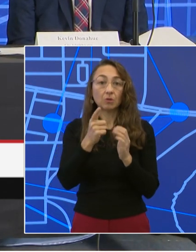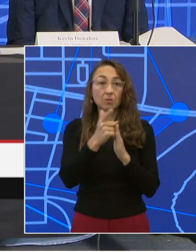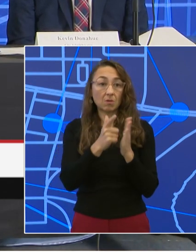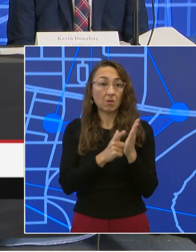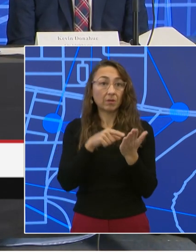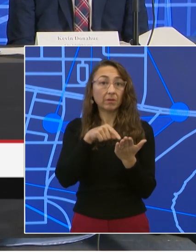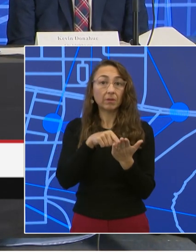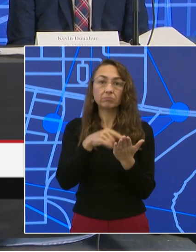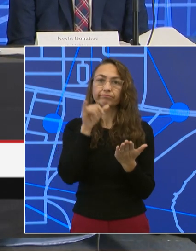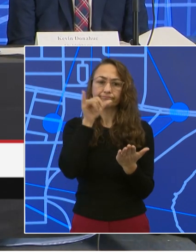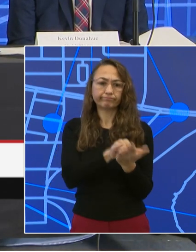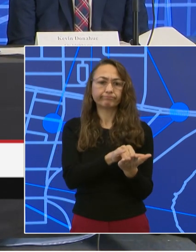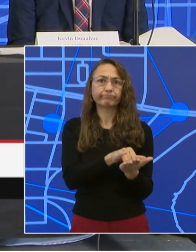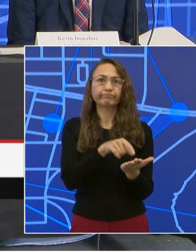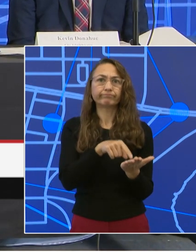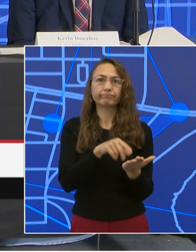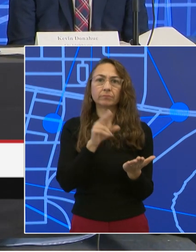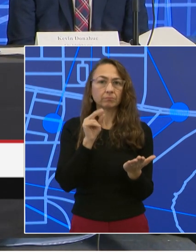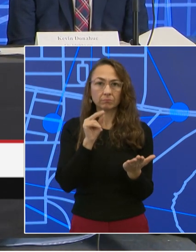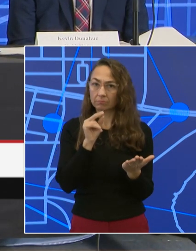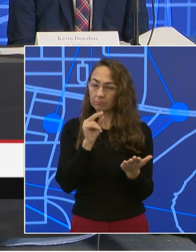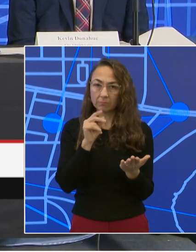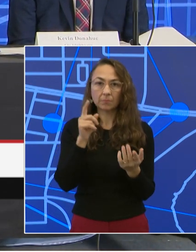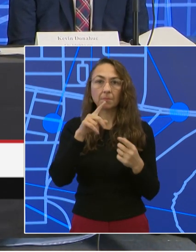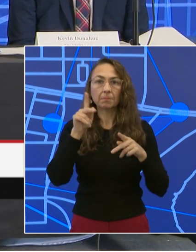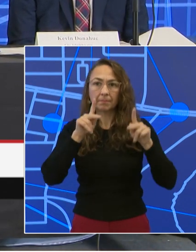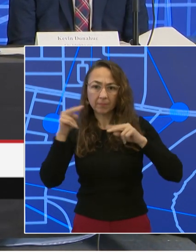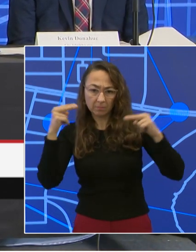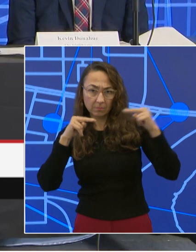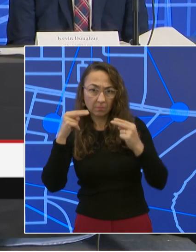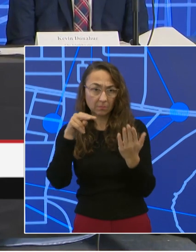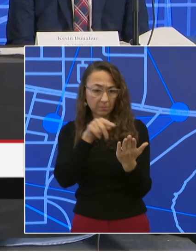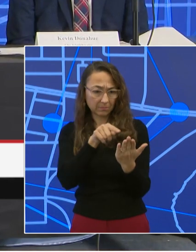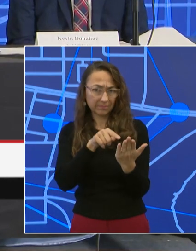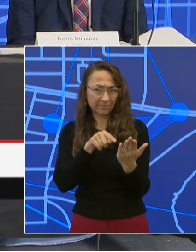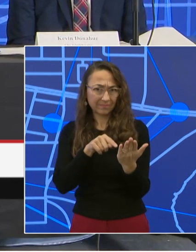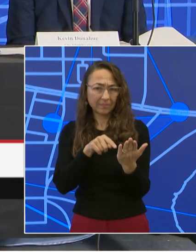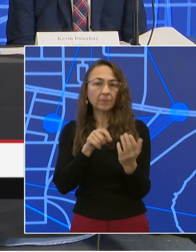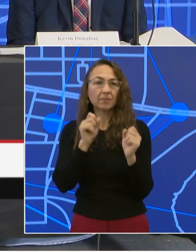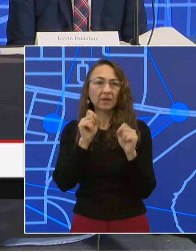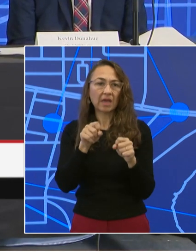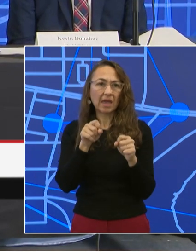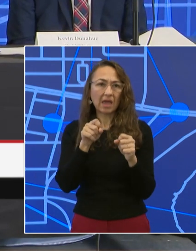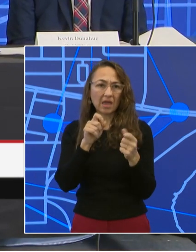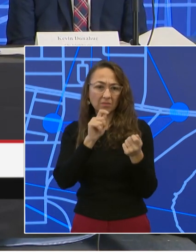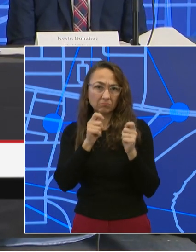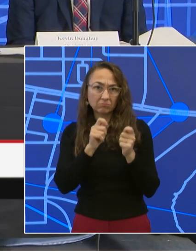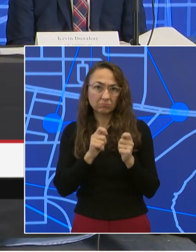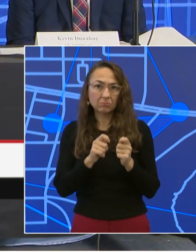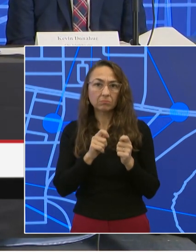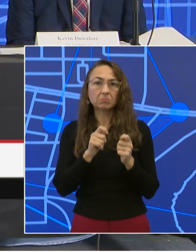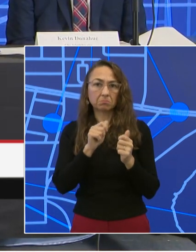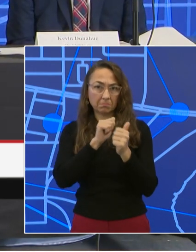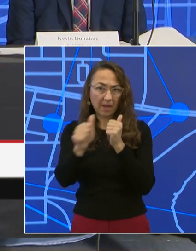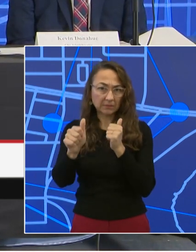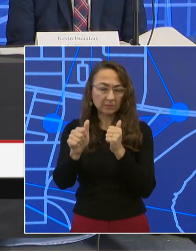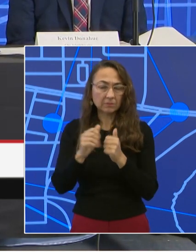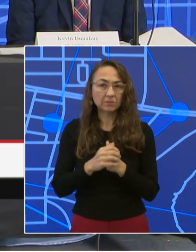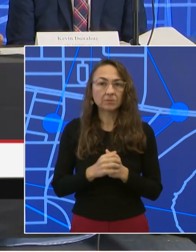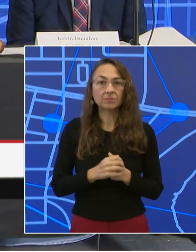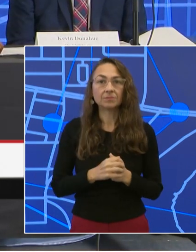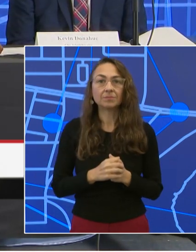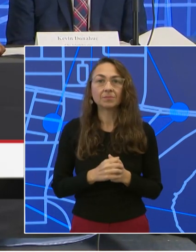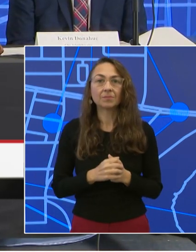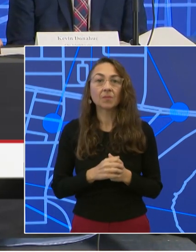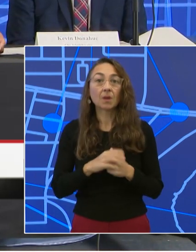forward and work hand in hand with MPD and our violence interrupter programs to make the district